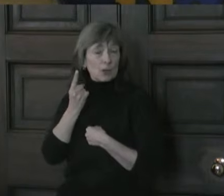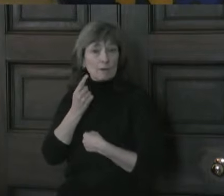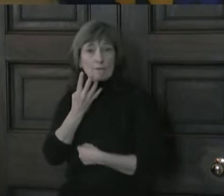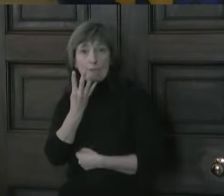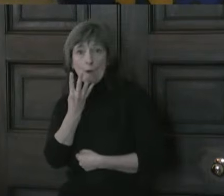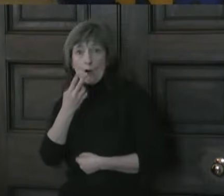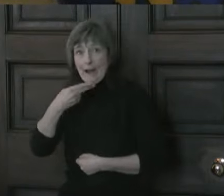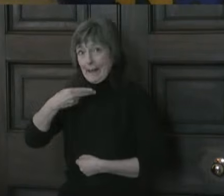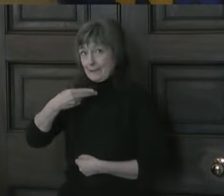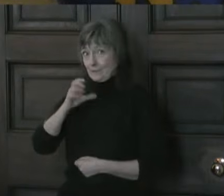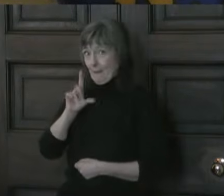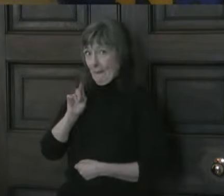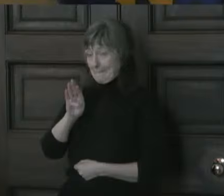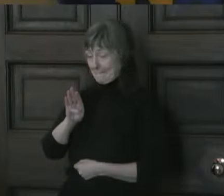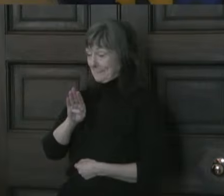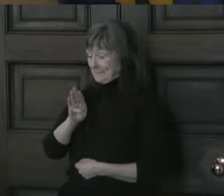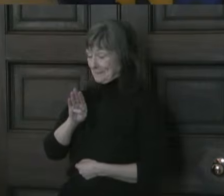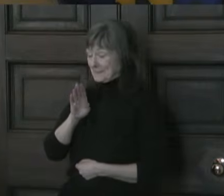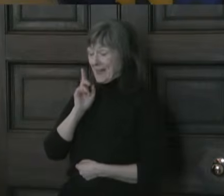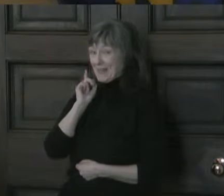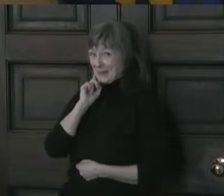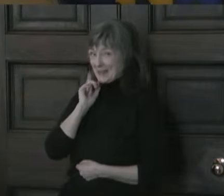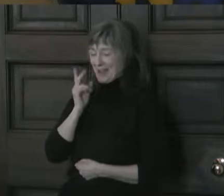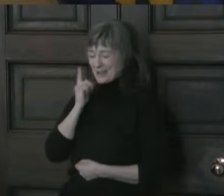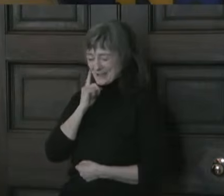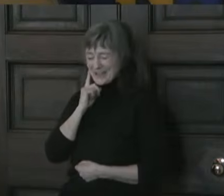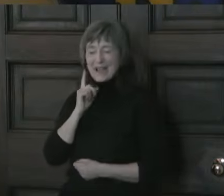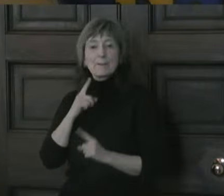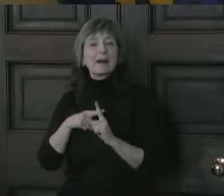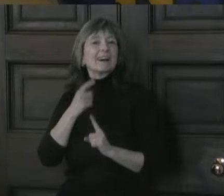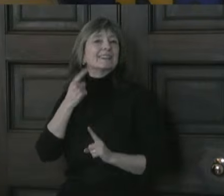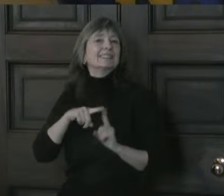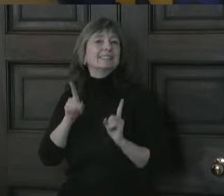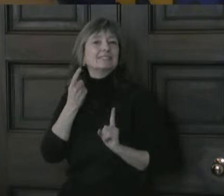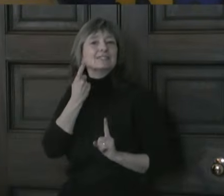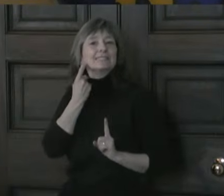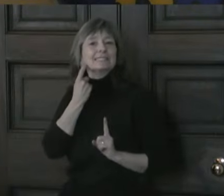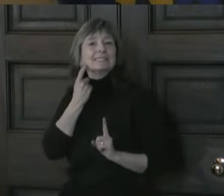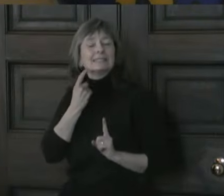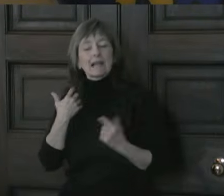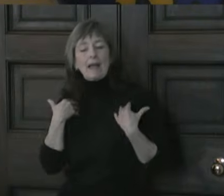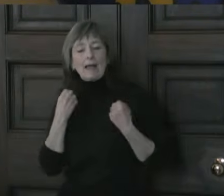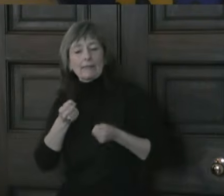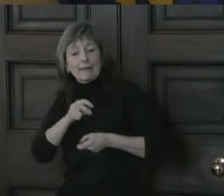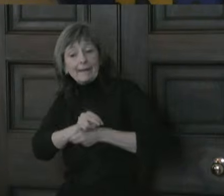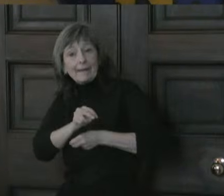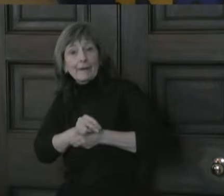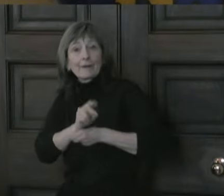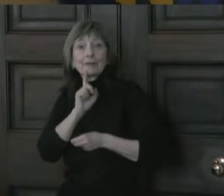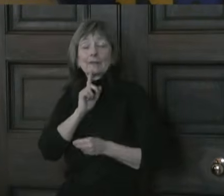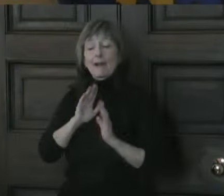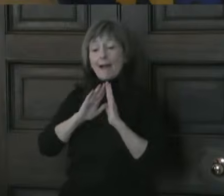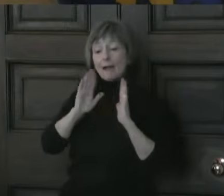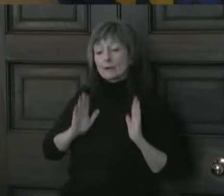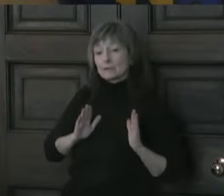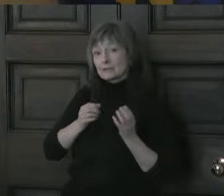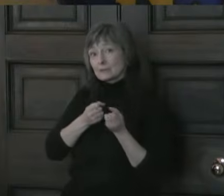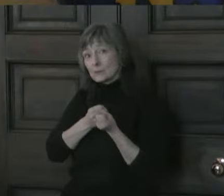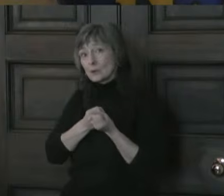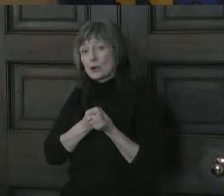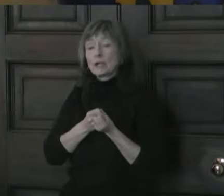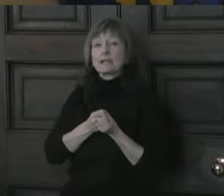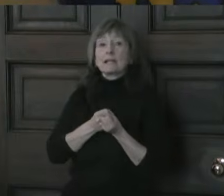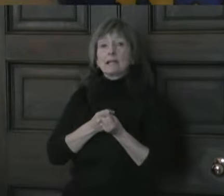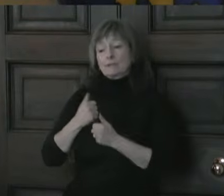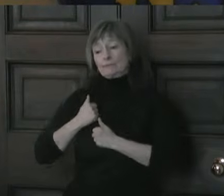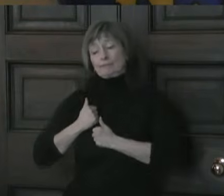Club, but more recently in the areas of healthcare, housing, veterans,